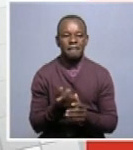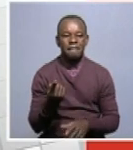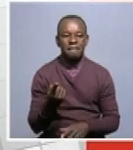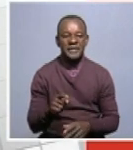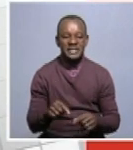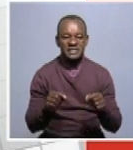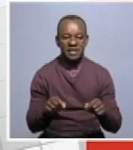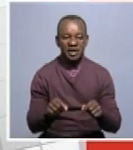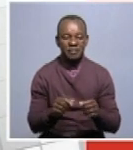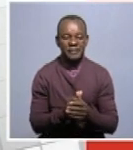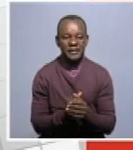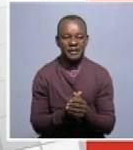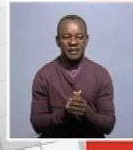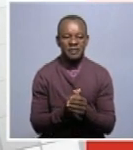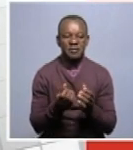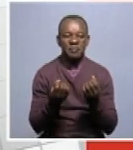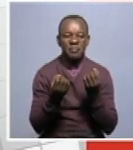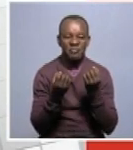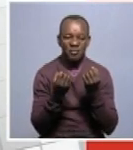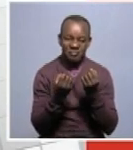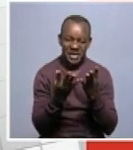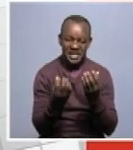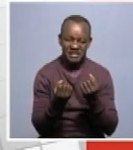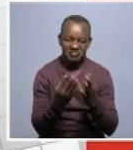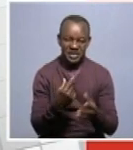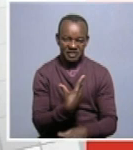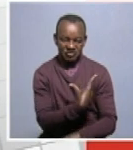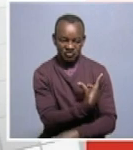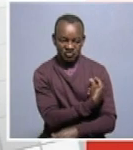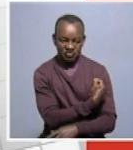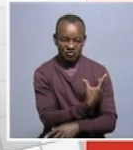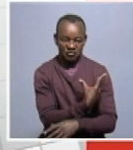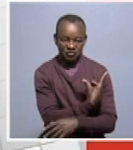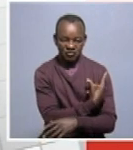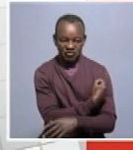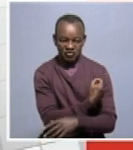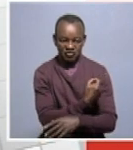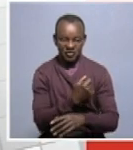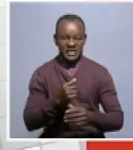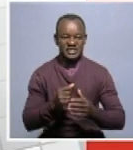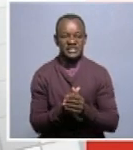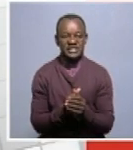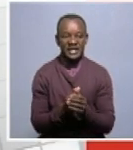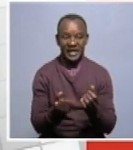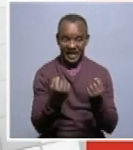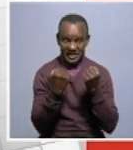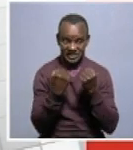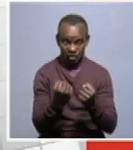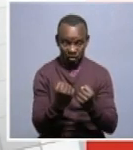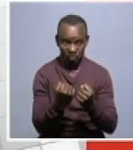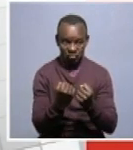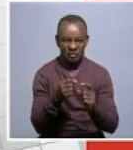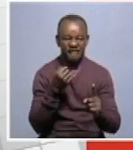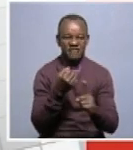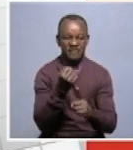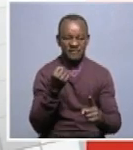the vaccines are effective against all variants, including the Delta variant. Mm-hmm. So